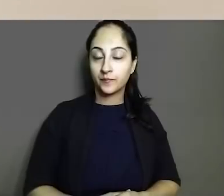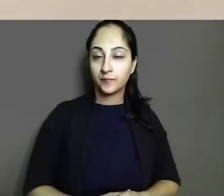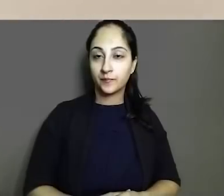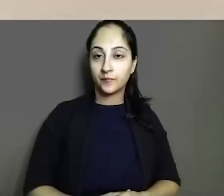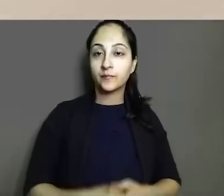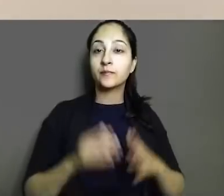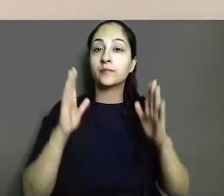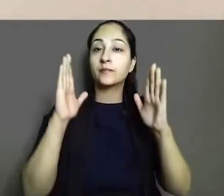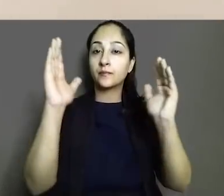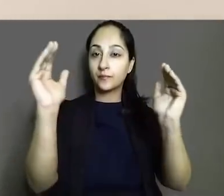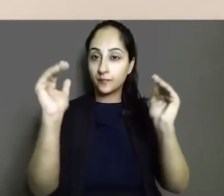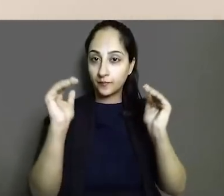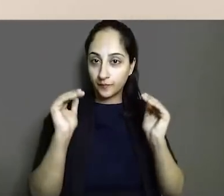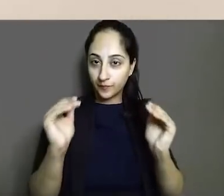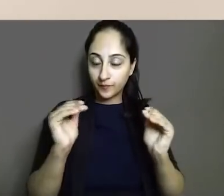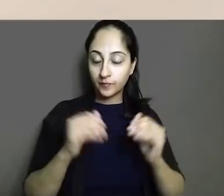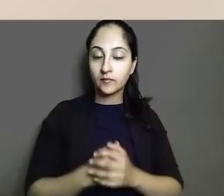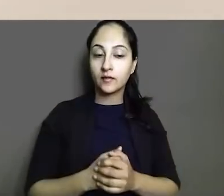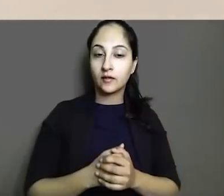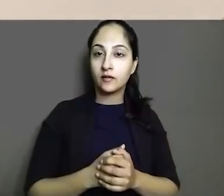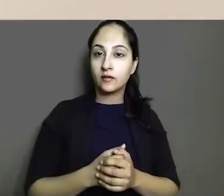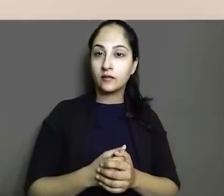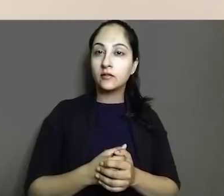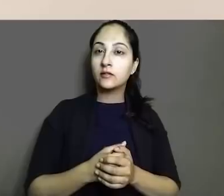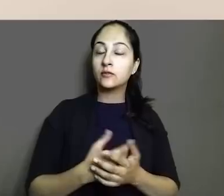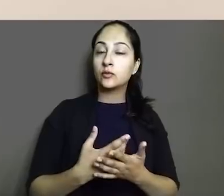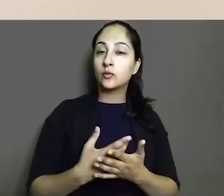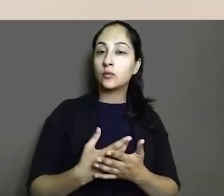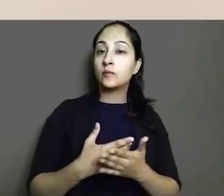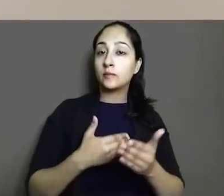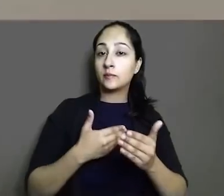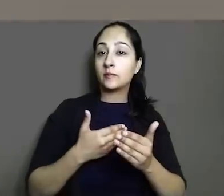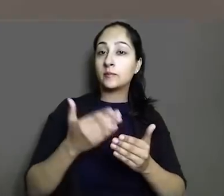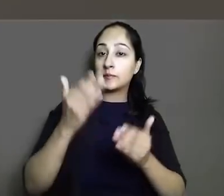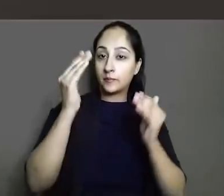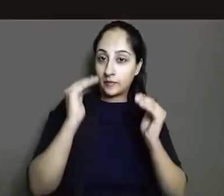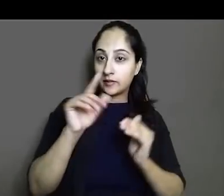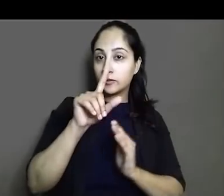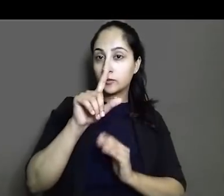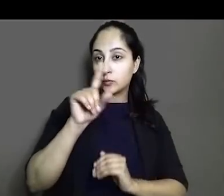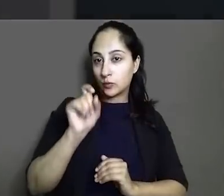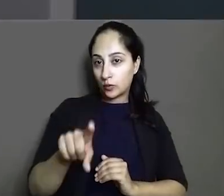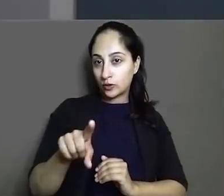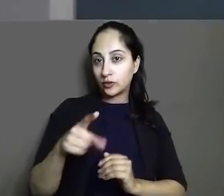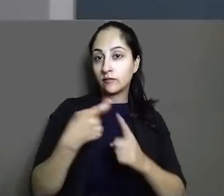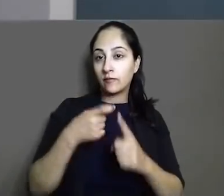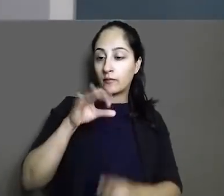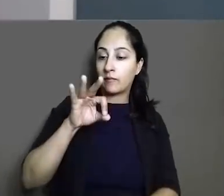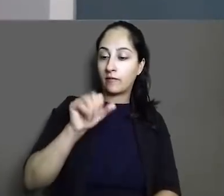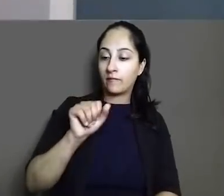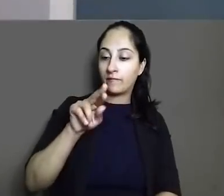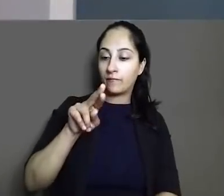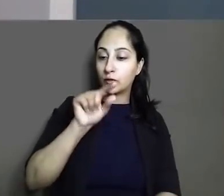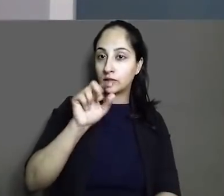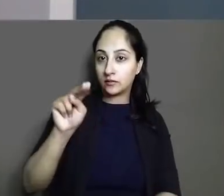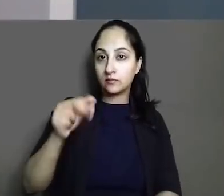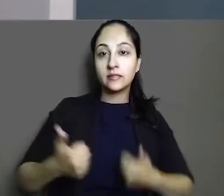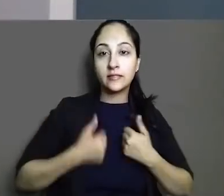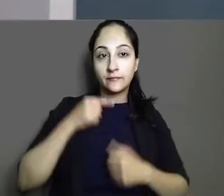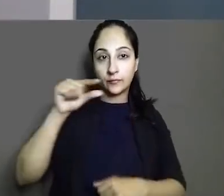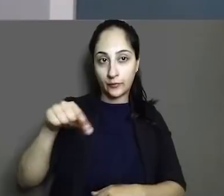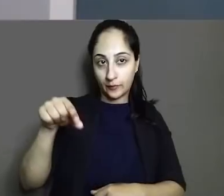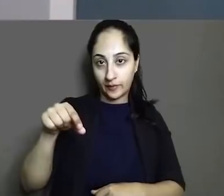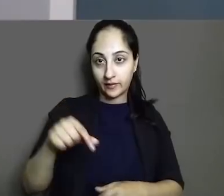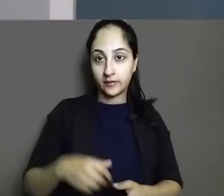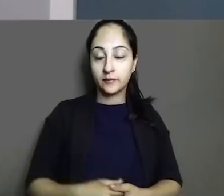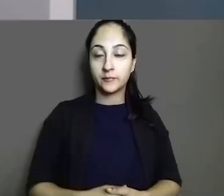if any, of only having 1 dose of the vaccine rather than 2 doses as originally planned? Sure, that's a really good